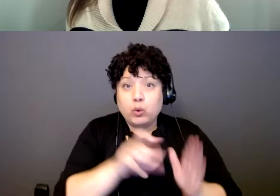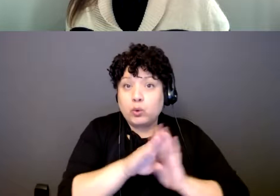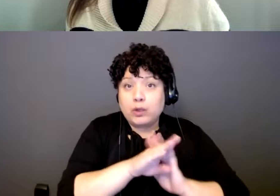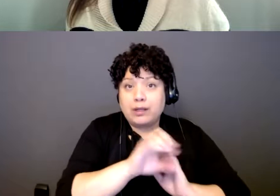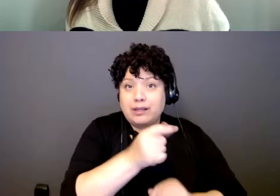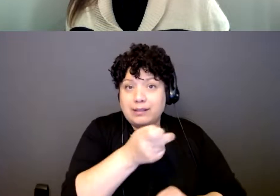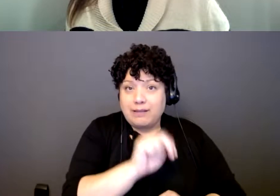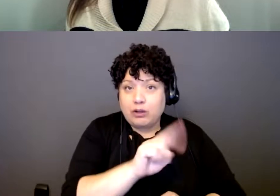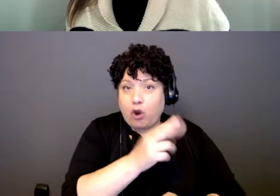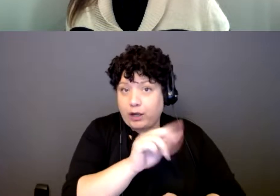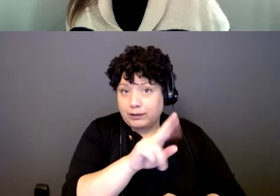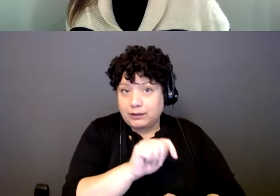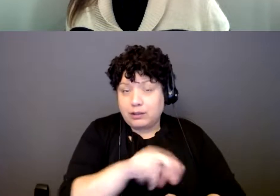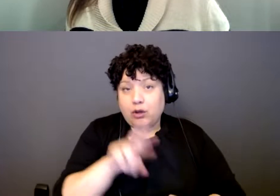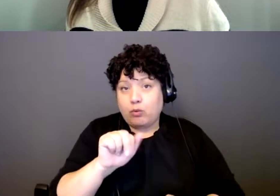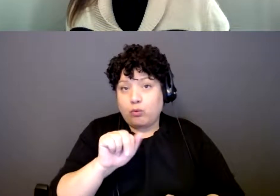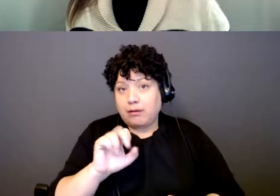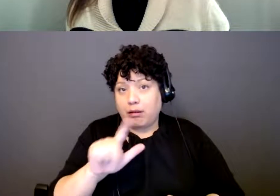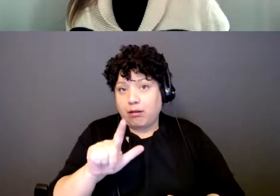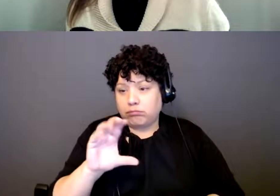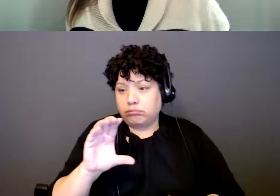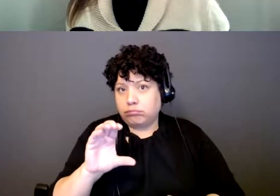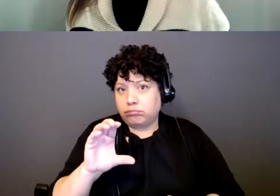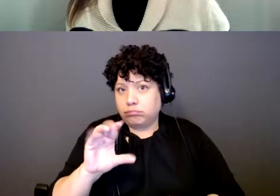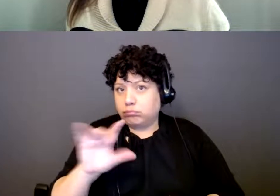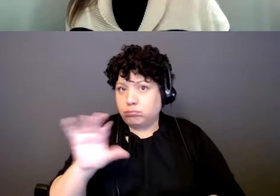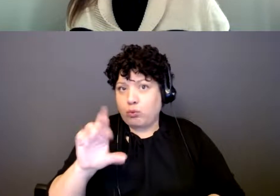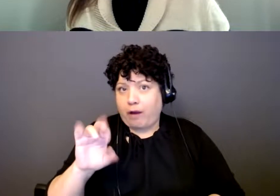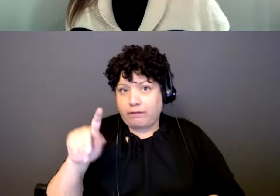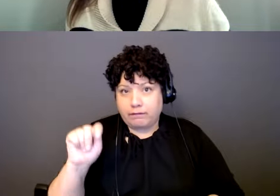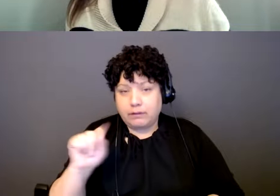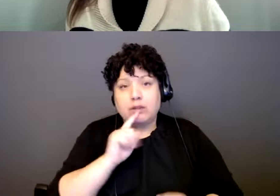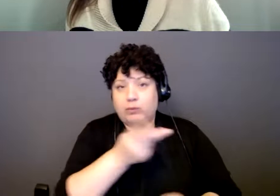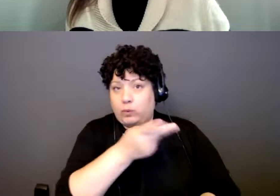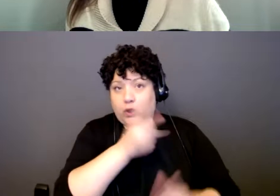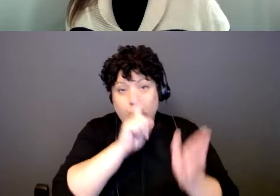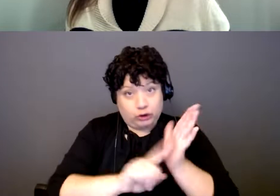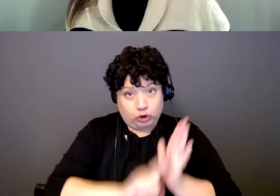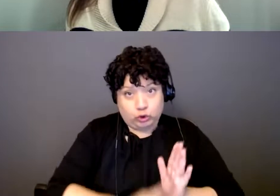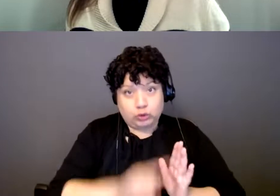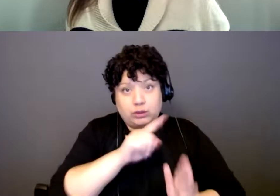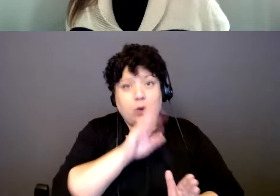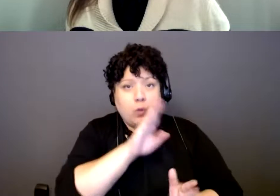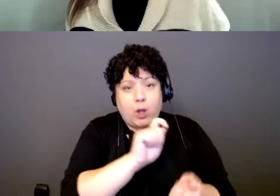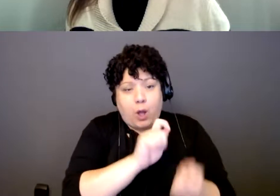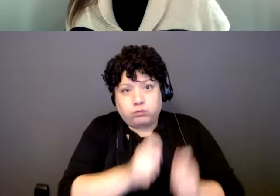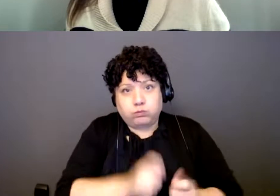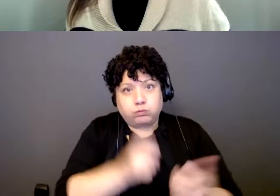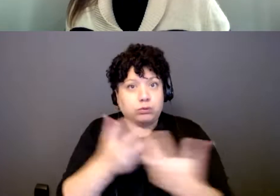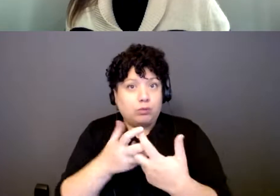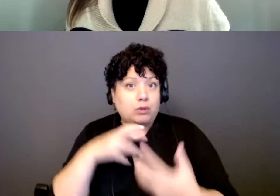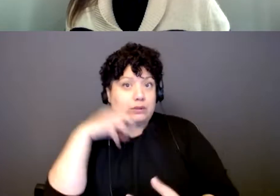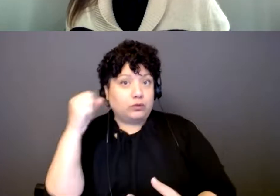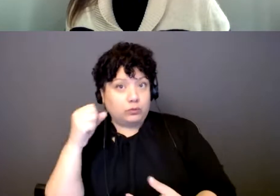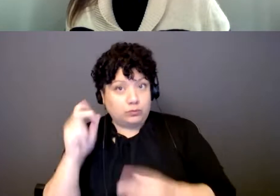Randall Kropp I think are the researchers behind that. So that's coming. But I think learning how to have these conversations